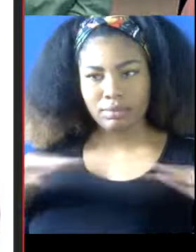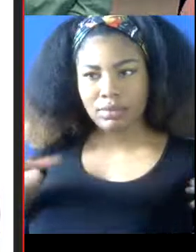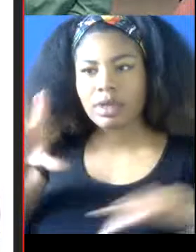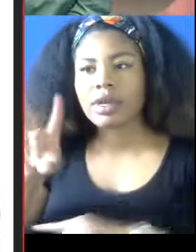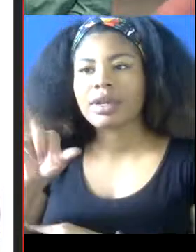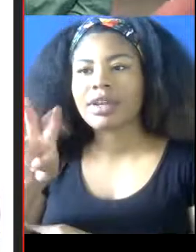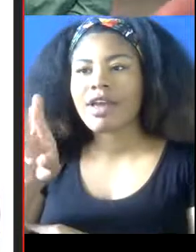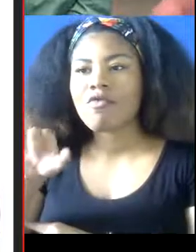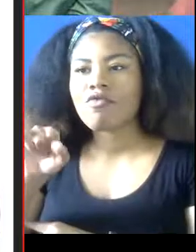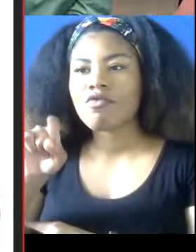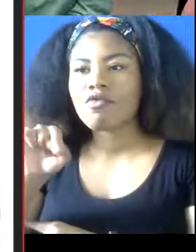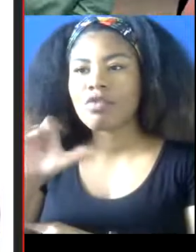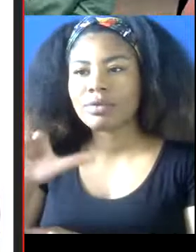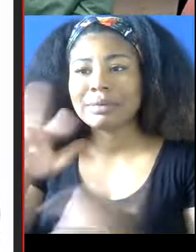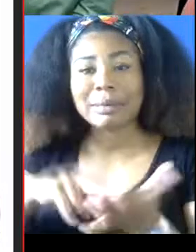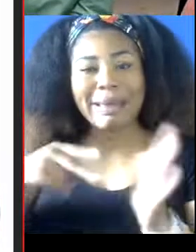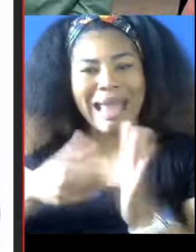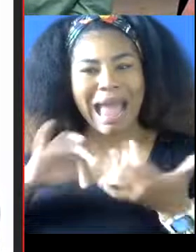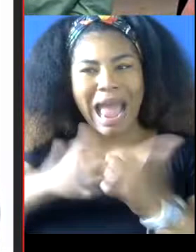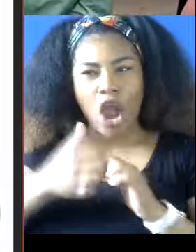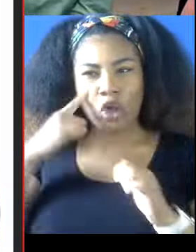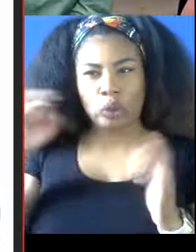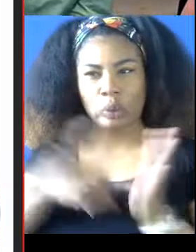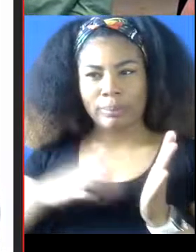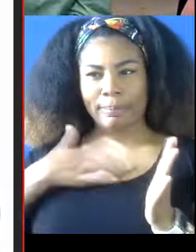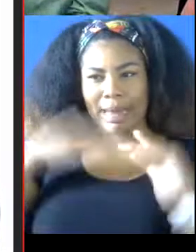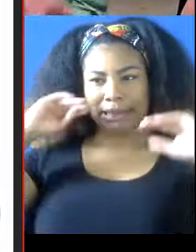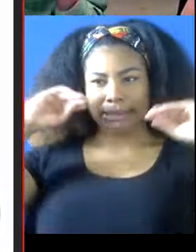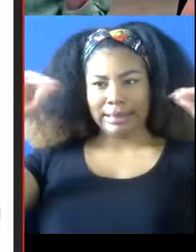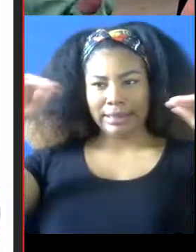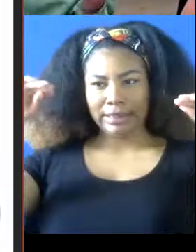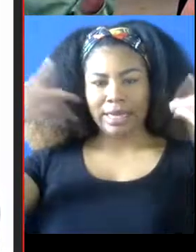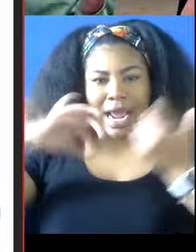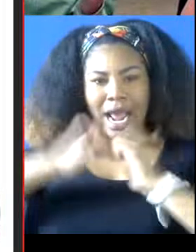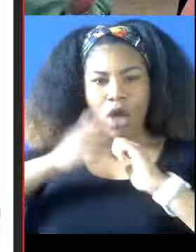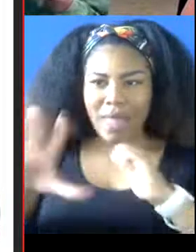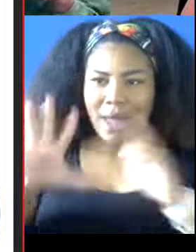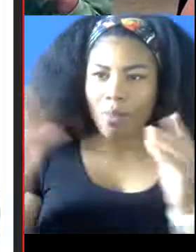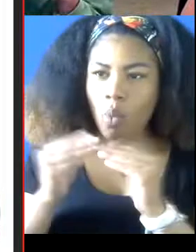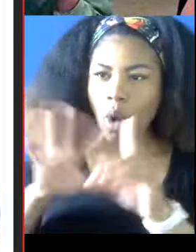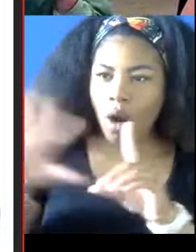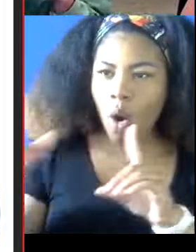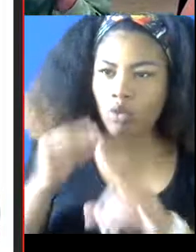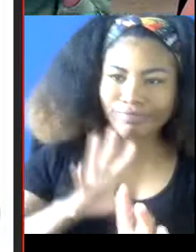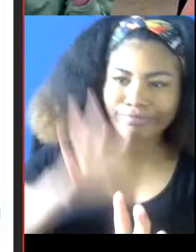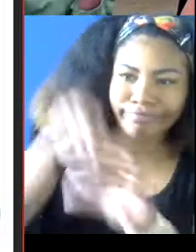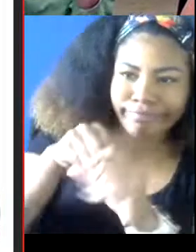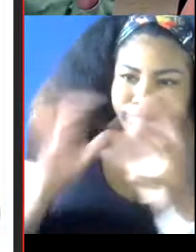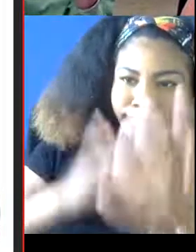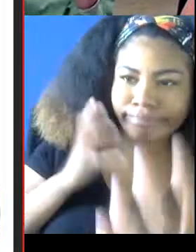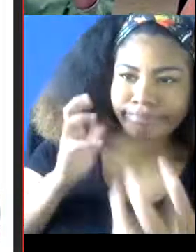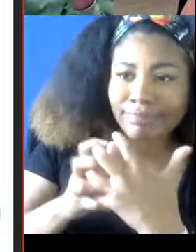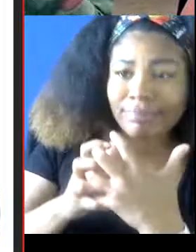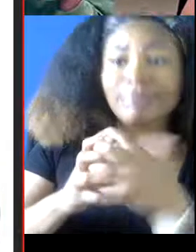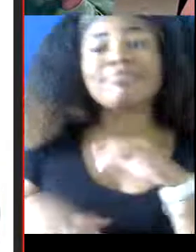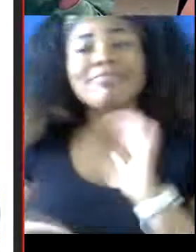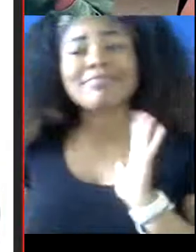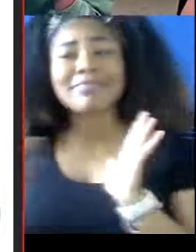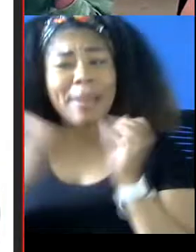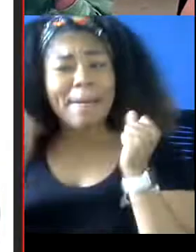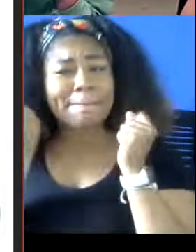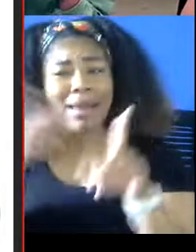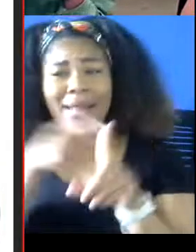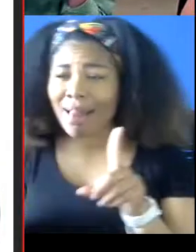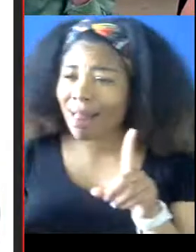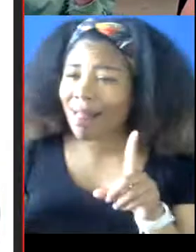responsive teaching. Yep. And so again, many of us have been to multiple professional development and